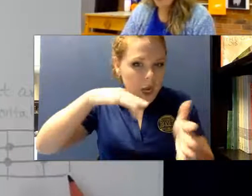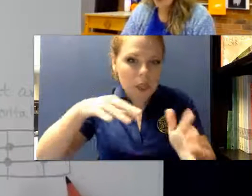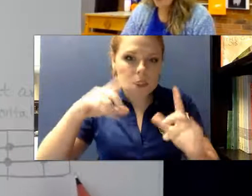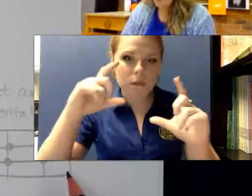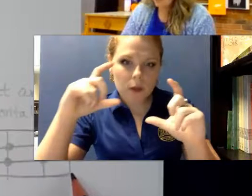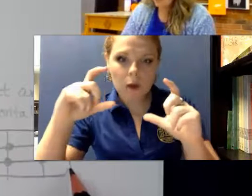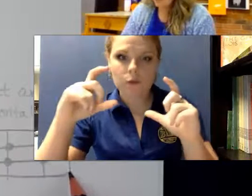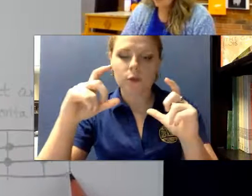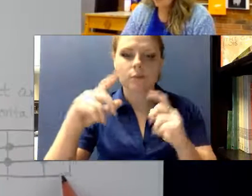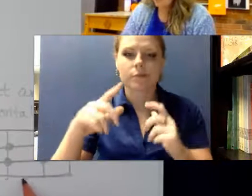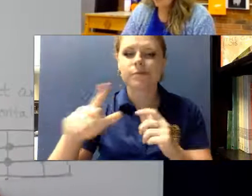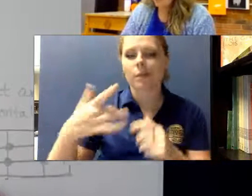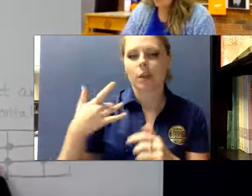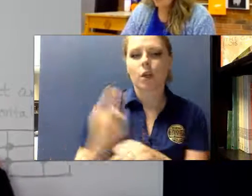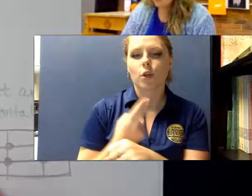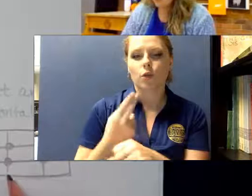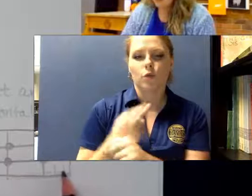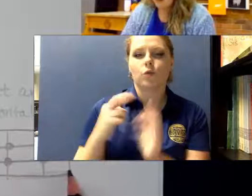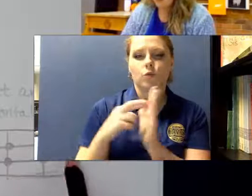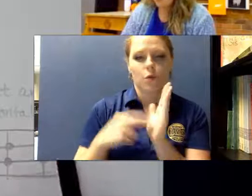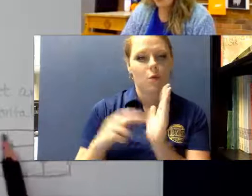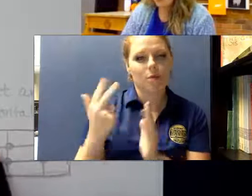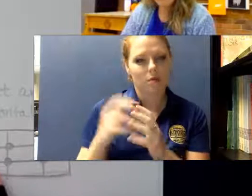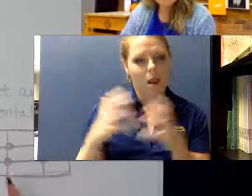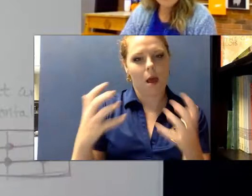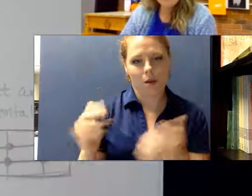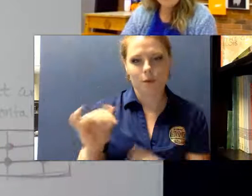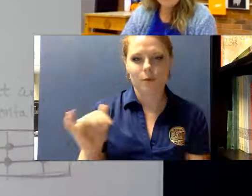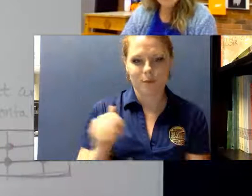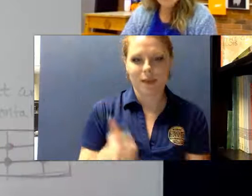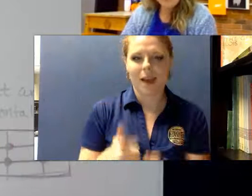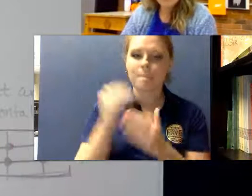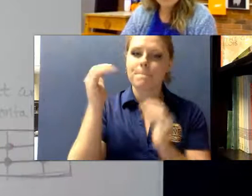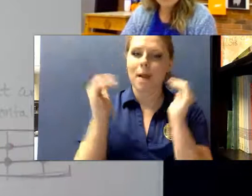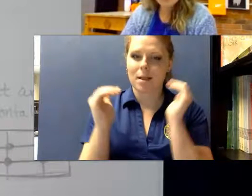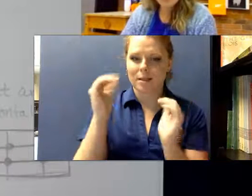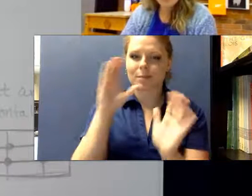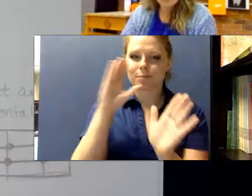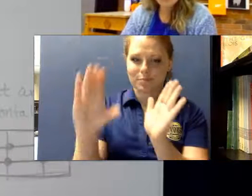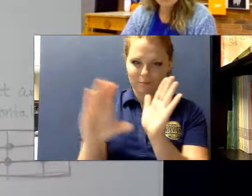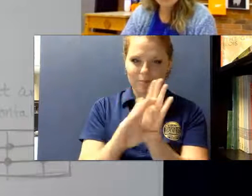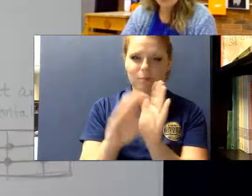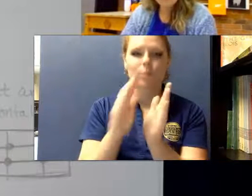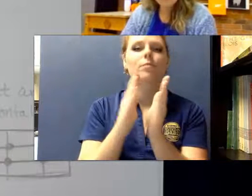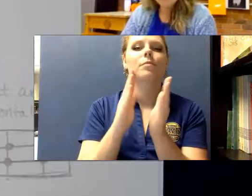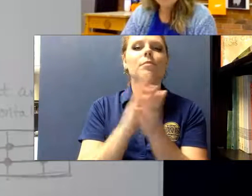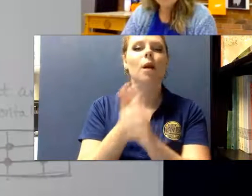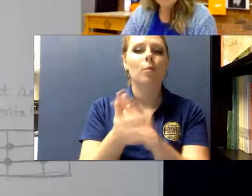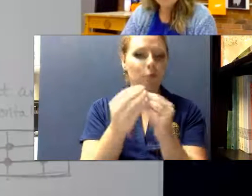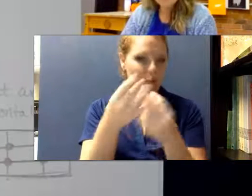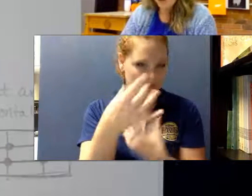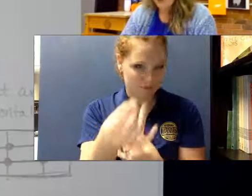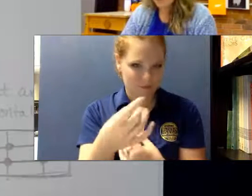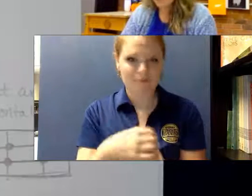photography, photographers use the rule of thirds a lot as well to help balance their composition and make more interesting